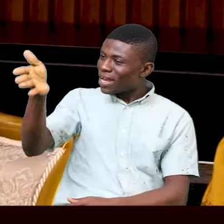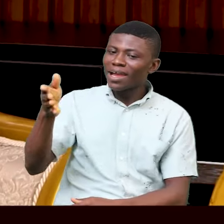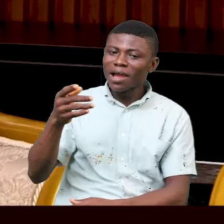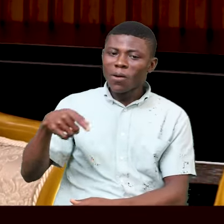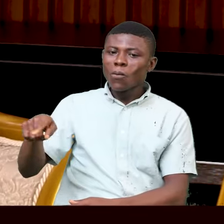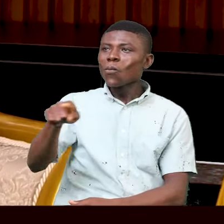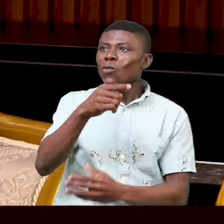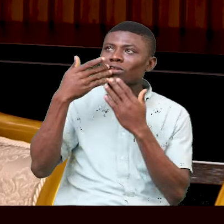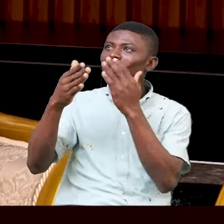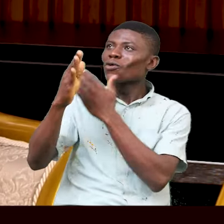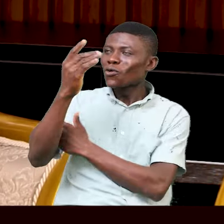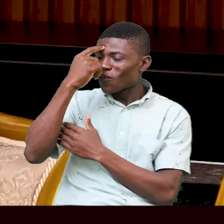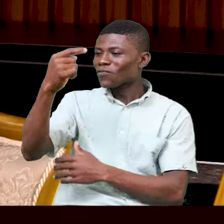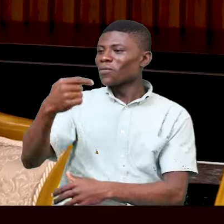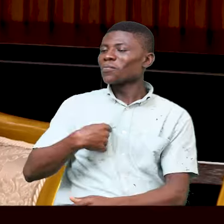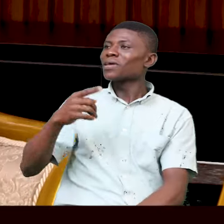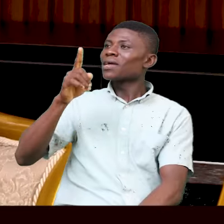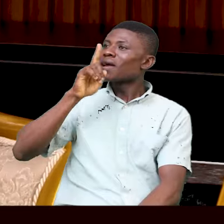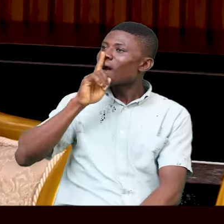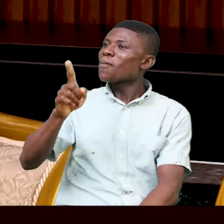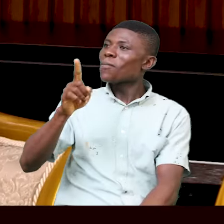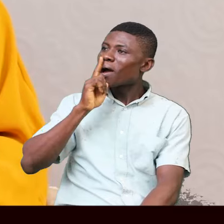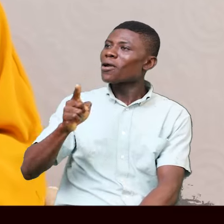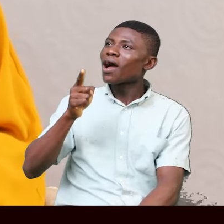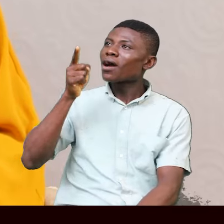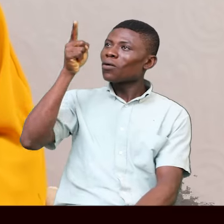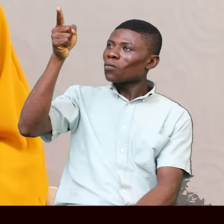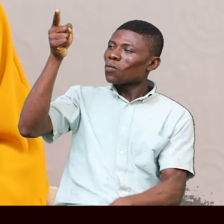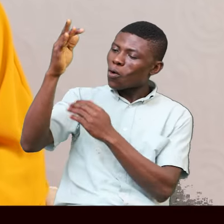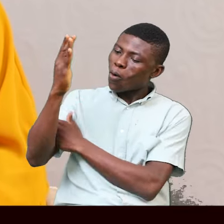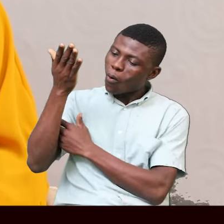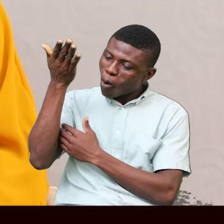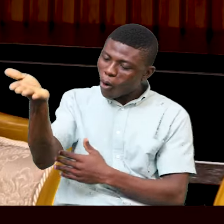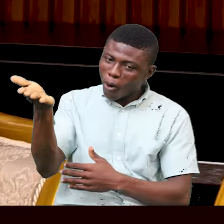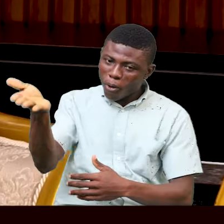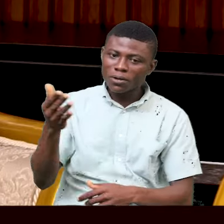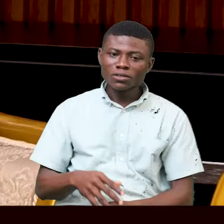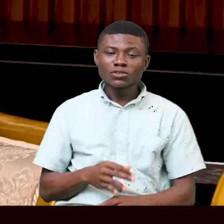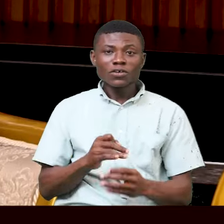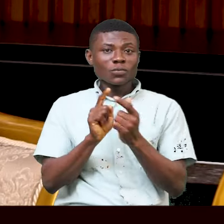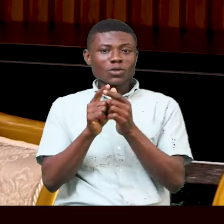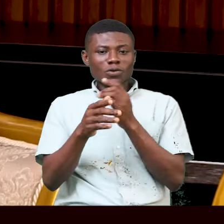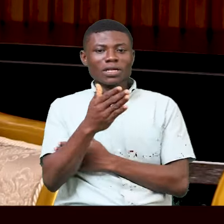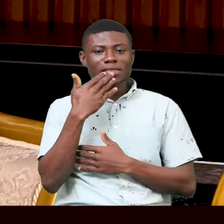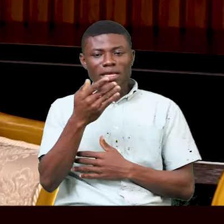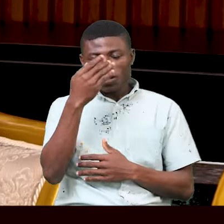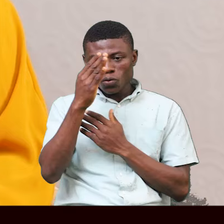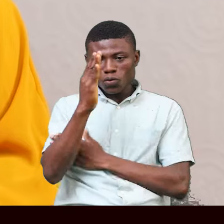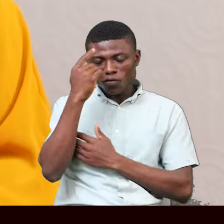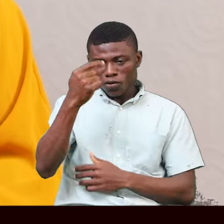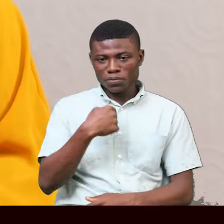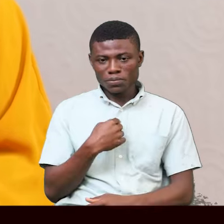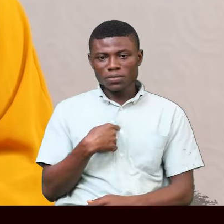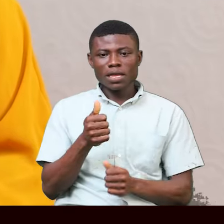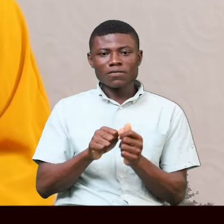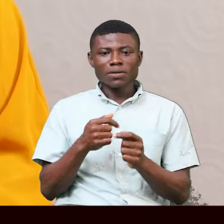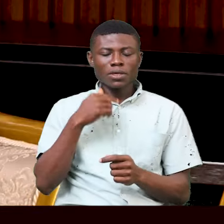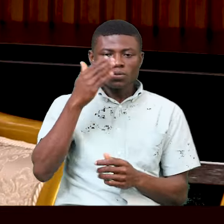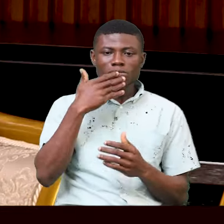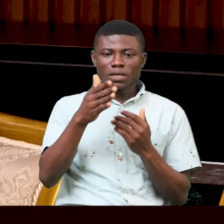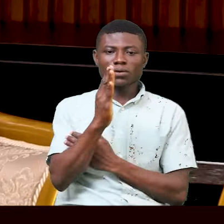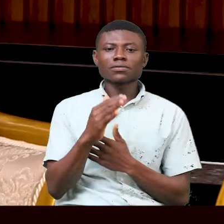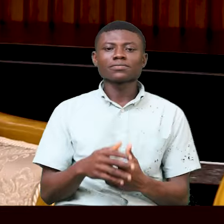ho eya munna nyame ase mami ampara owo tu shi anada na se mabu amen meda na se